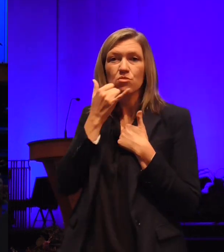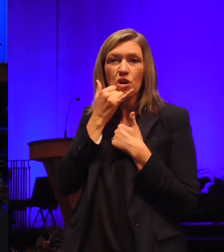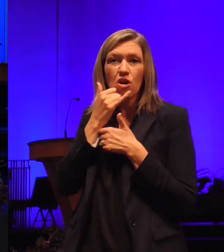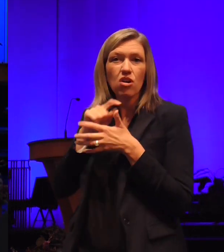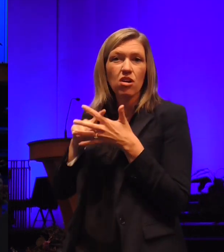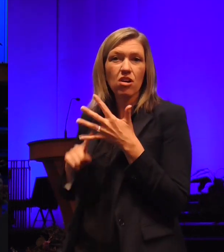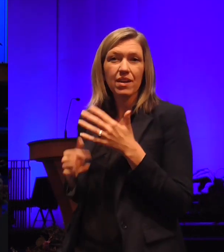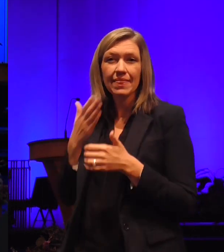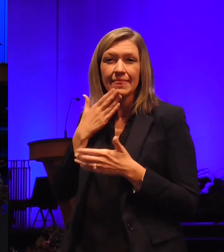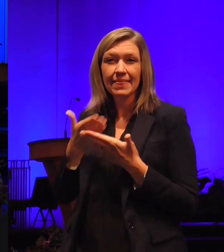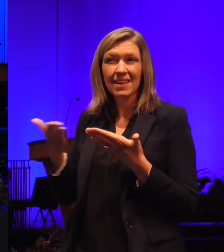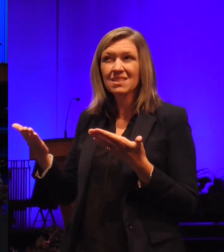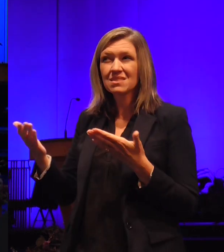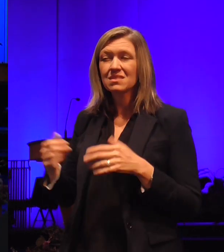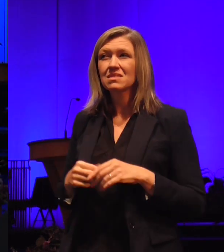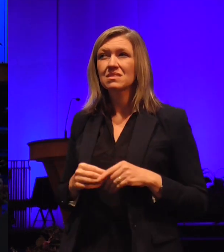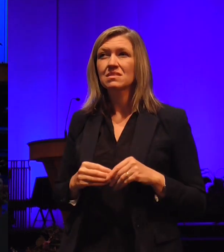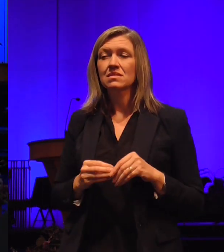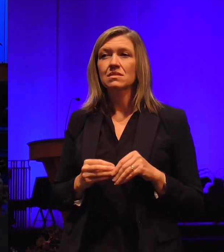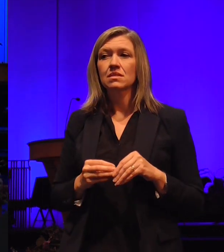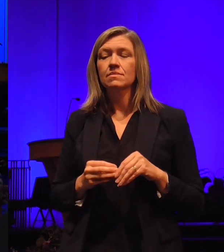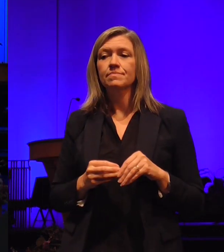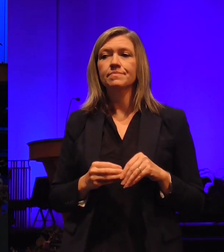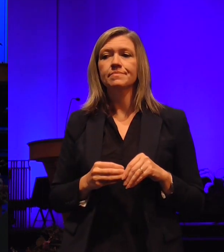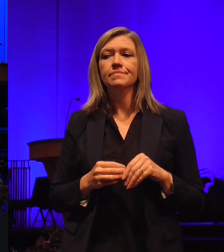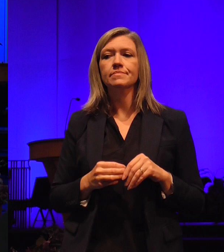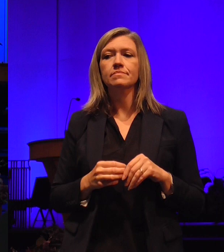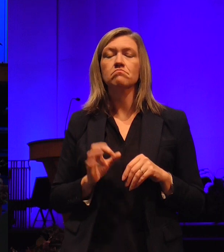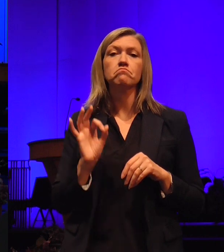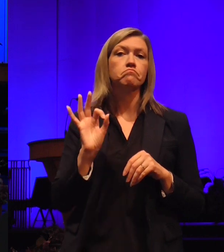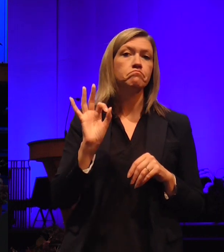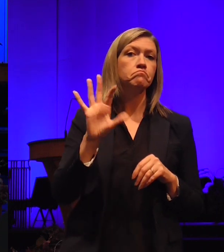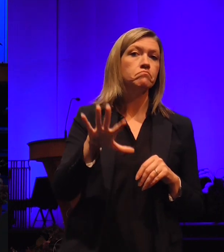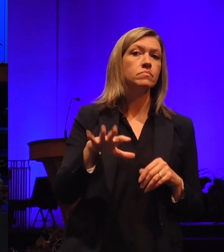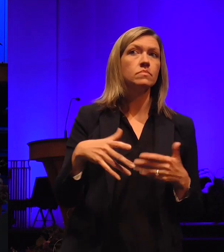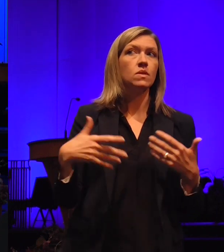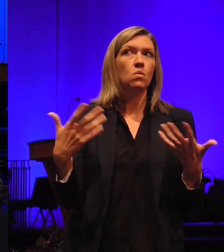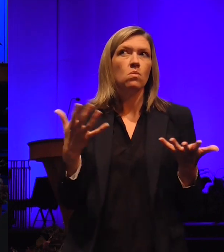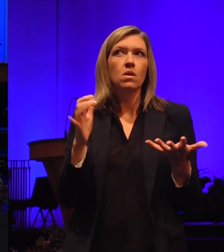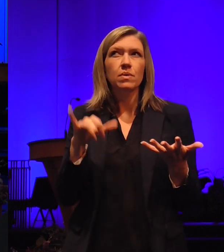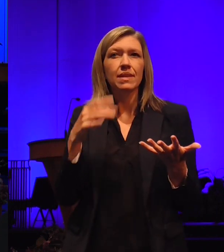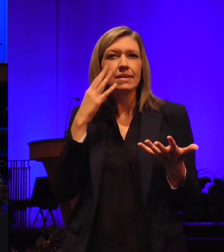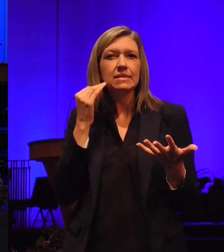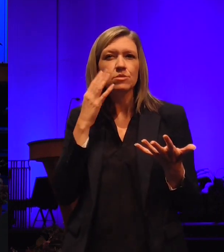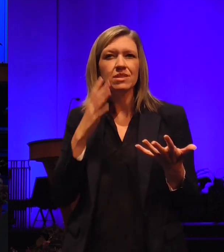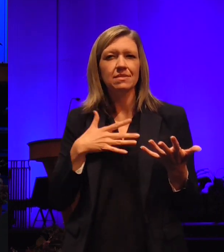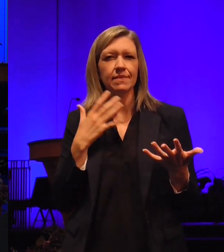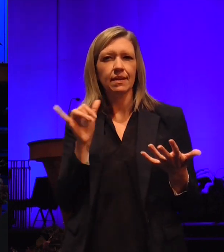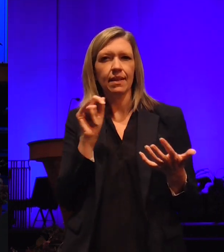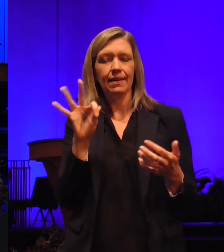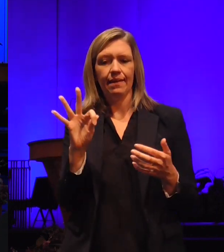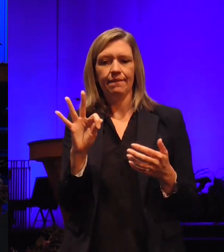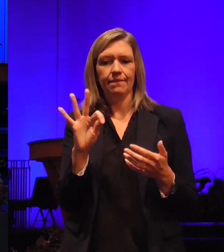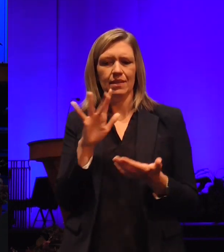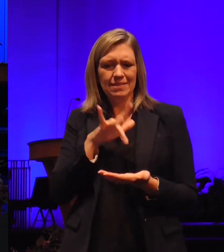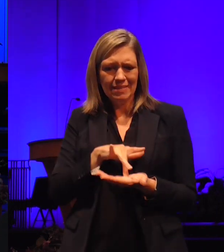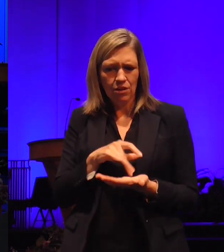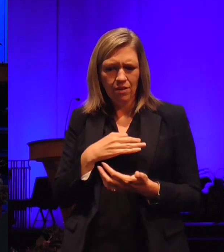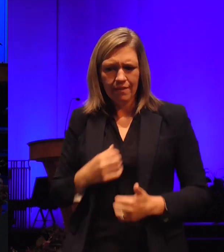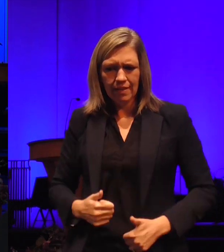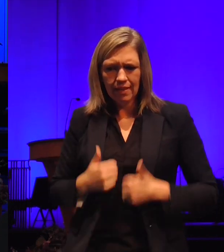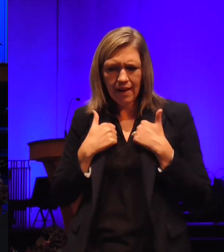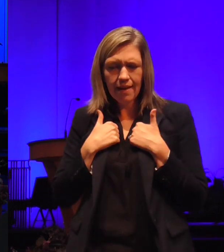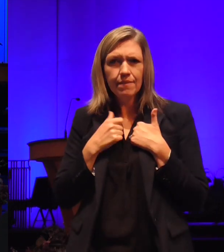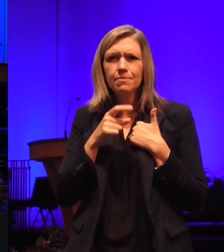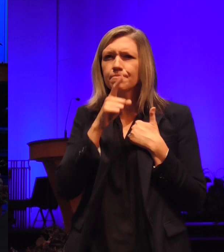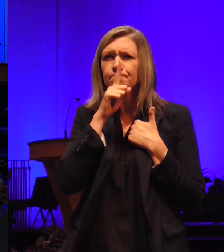thing or things. What would it be like if we lived at the center of our life, not with the goal of trying to create